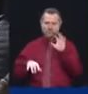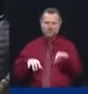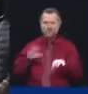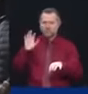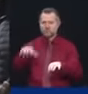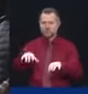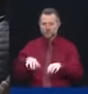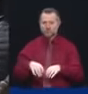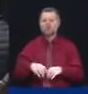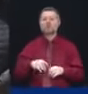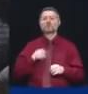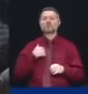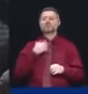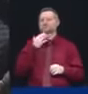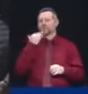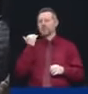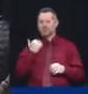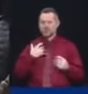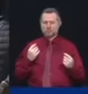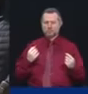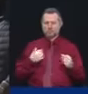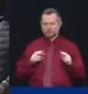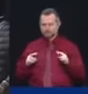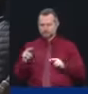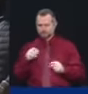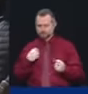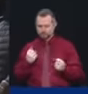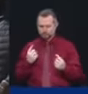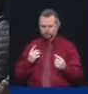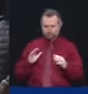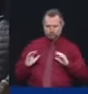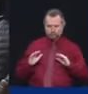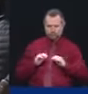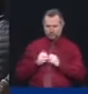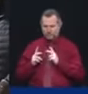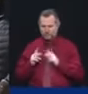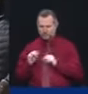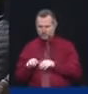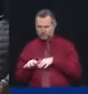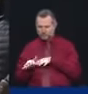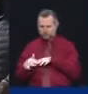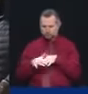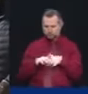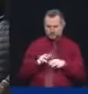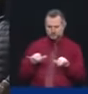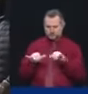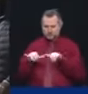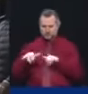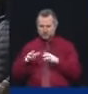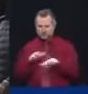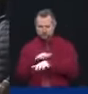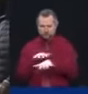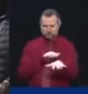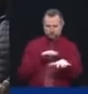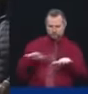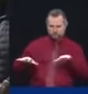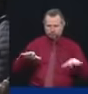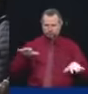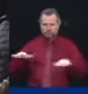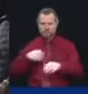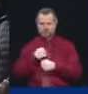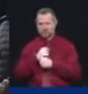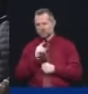better sense of what the capacity is and what the crowd size is. We want to keep the crowd size